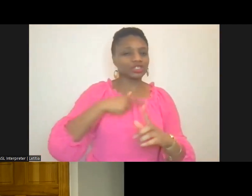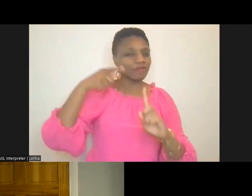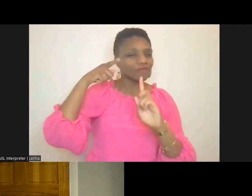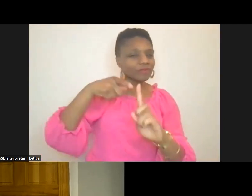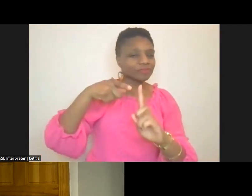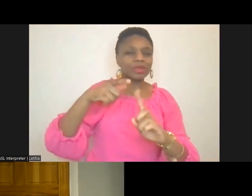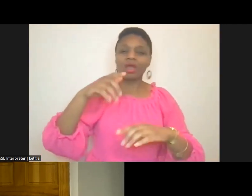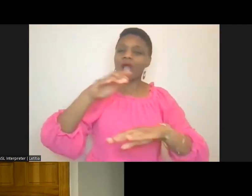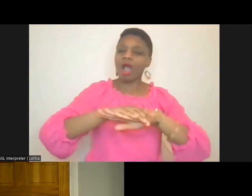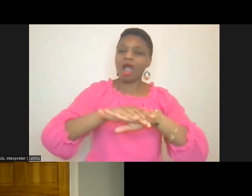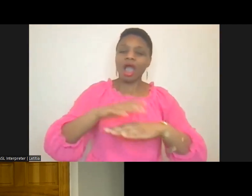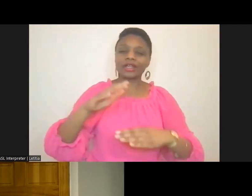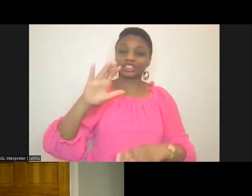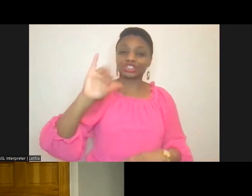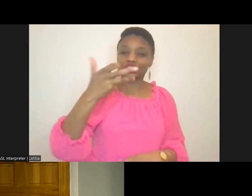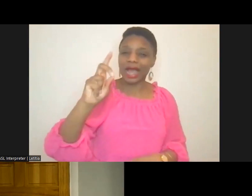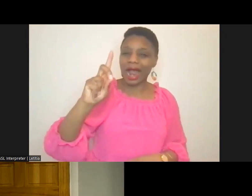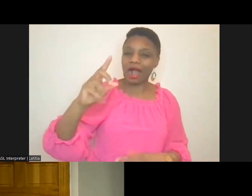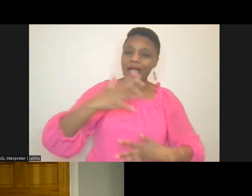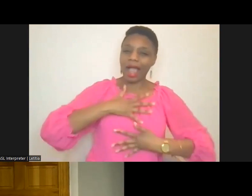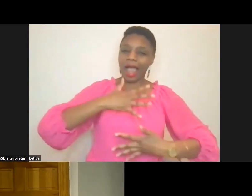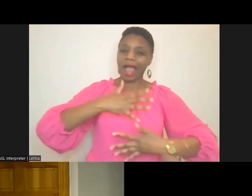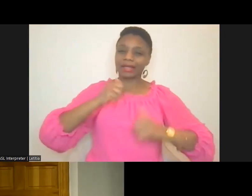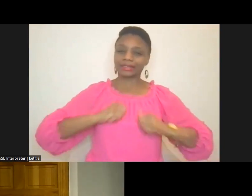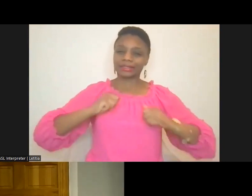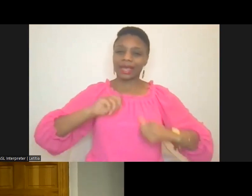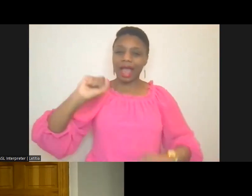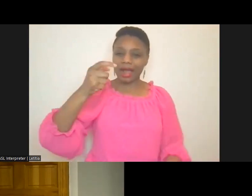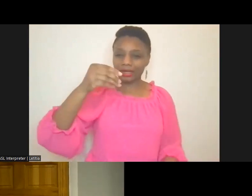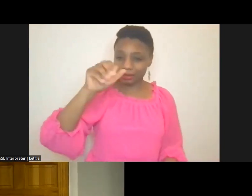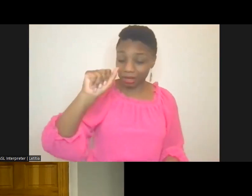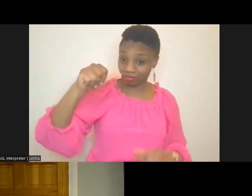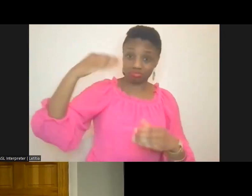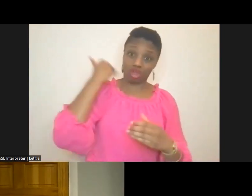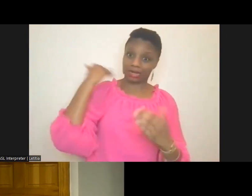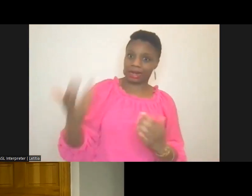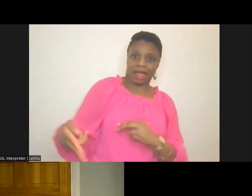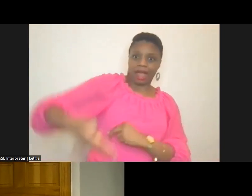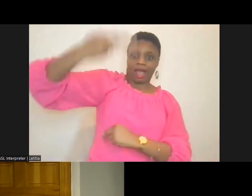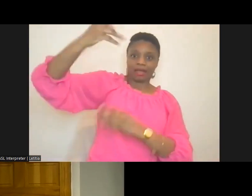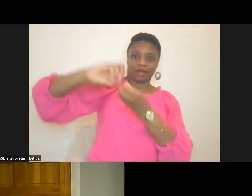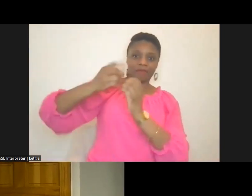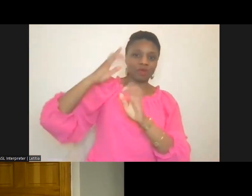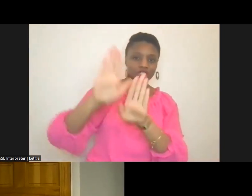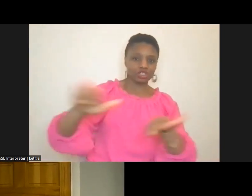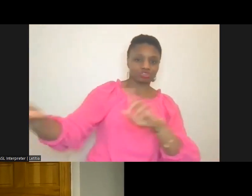asthma. Brockton has one of the highest childhood asthma rates in the state, and you'll find that through environmental justice communities. So